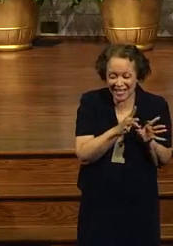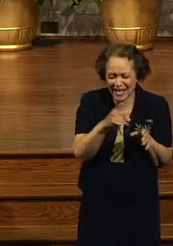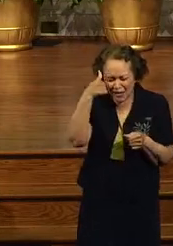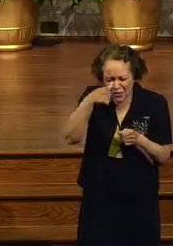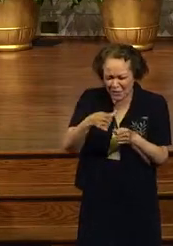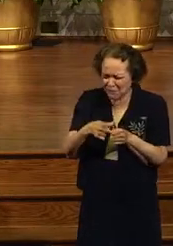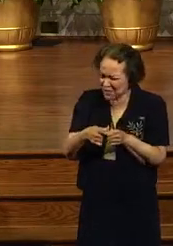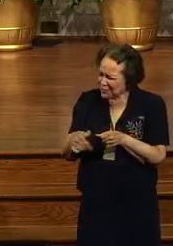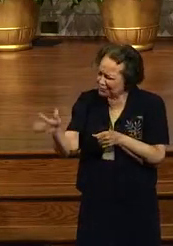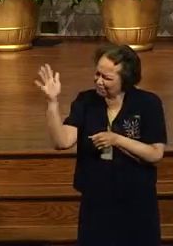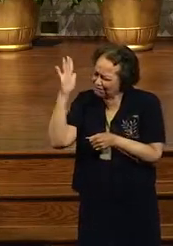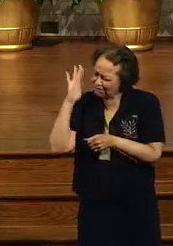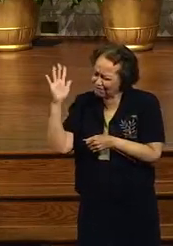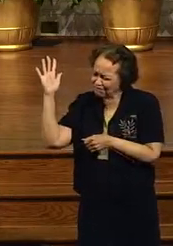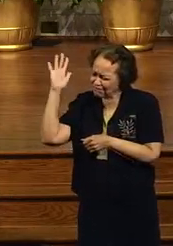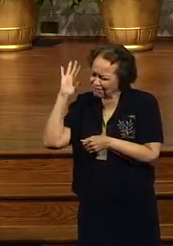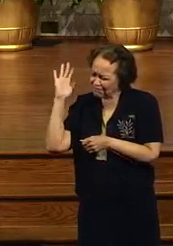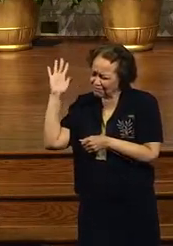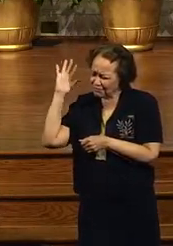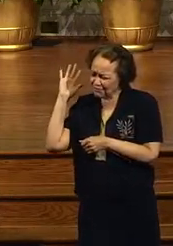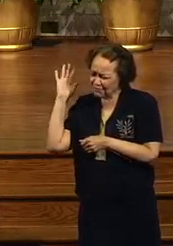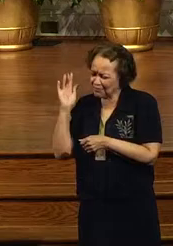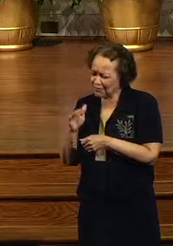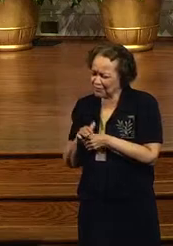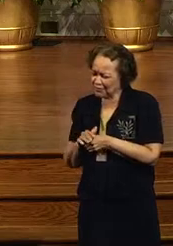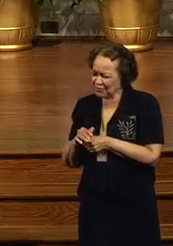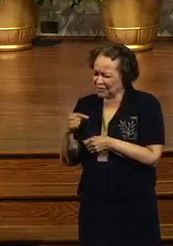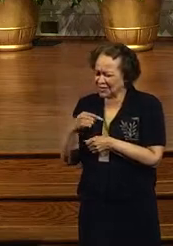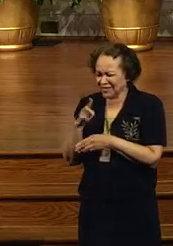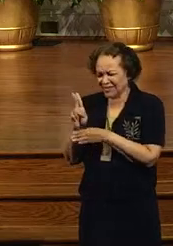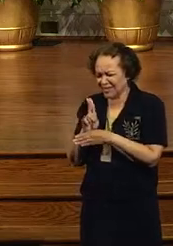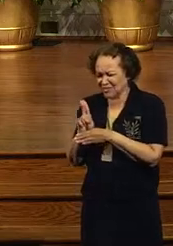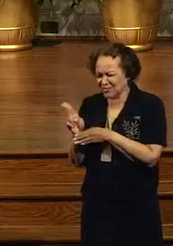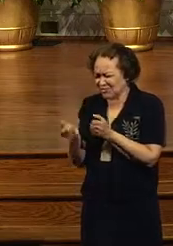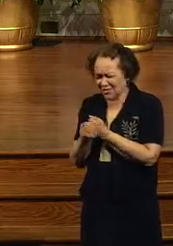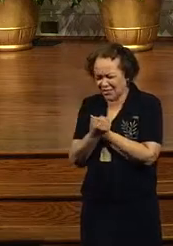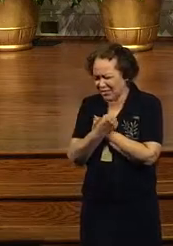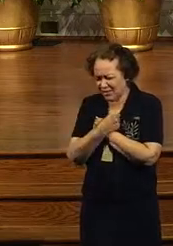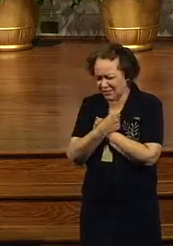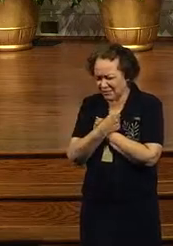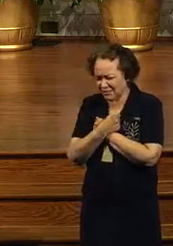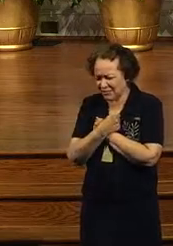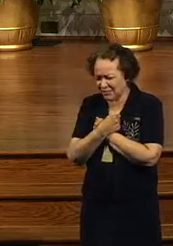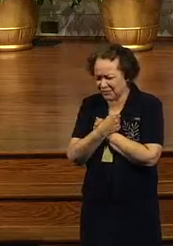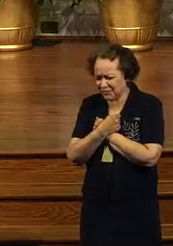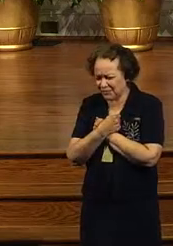I remembered back in the day, I used to love.